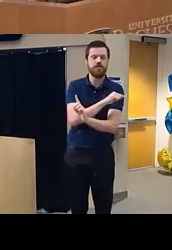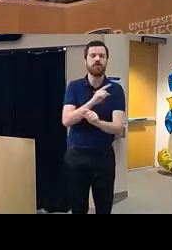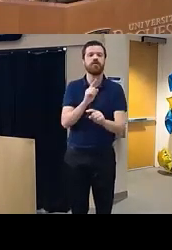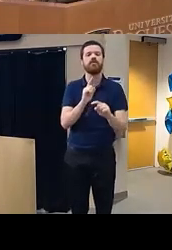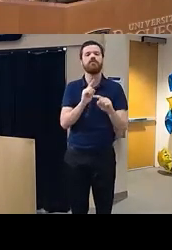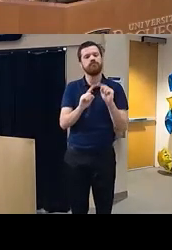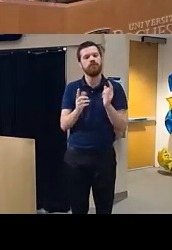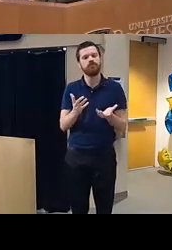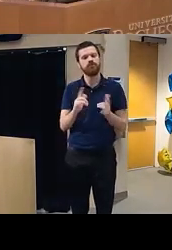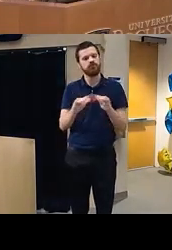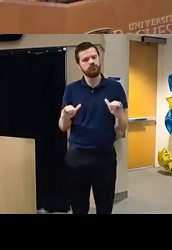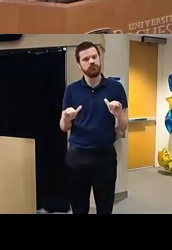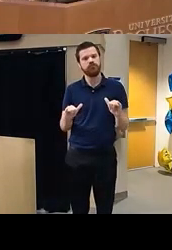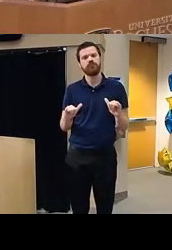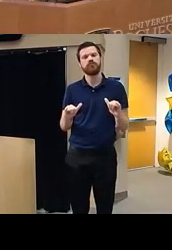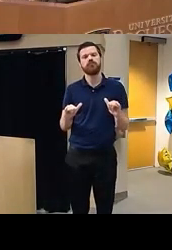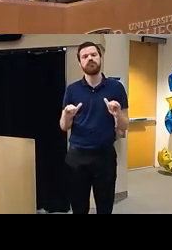I think, you know,